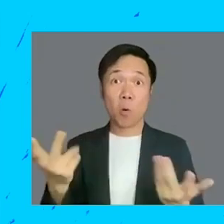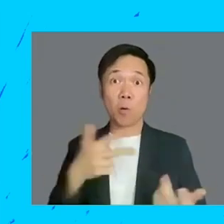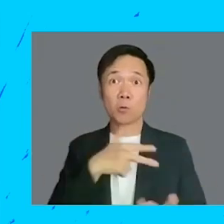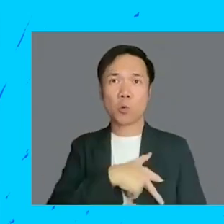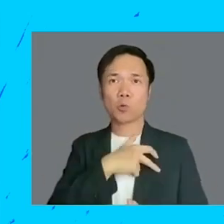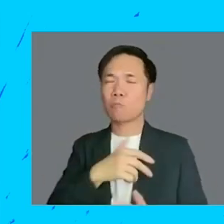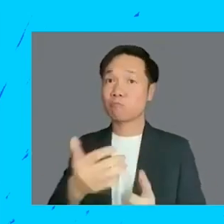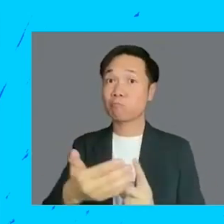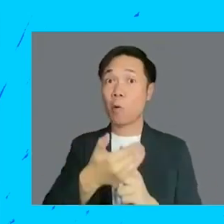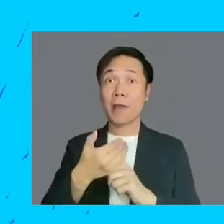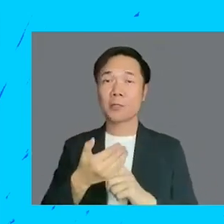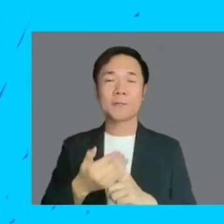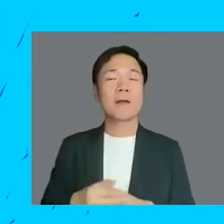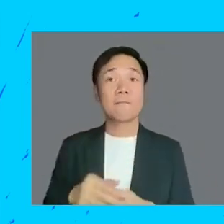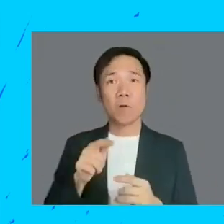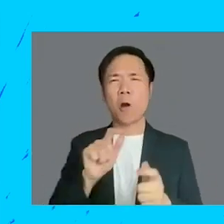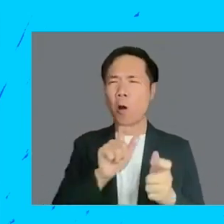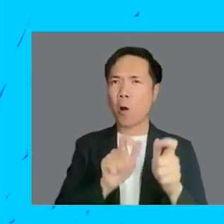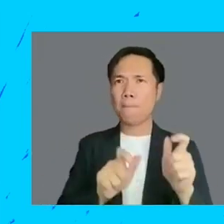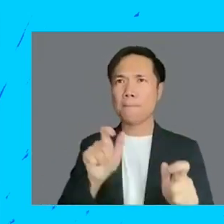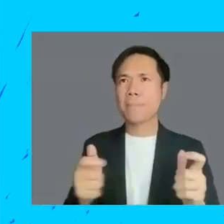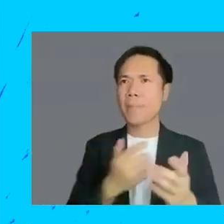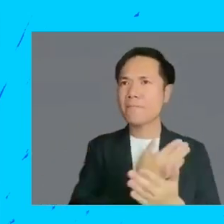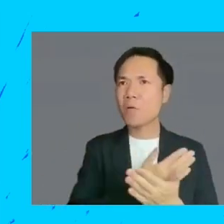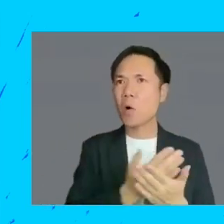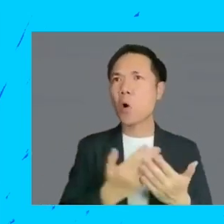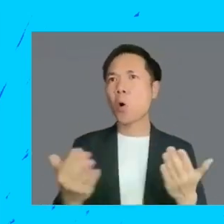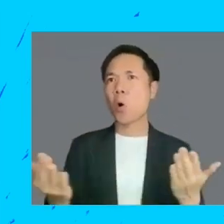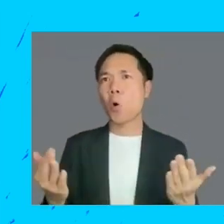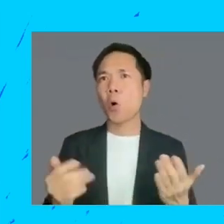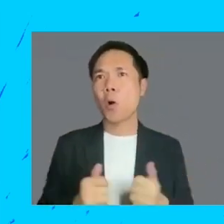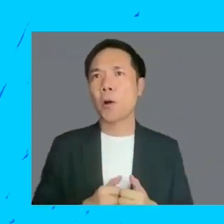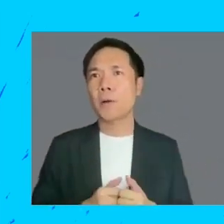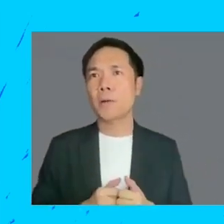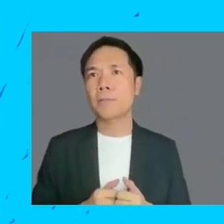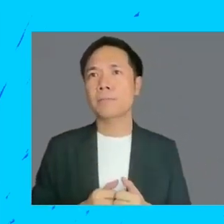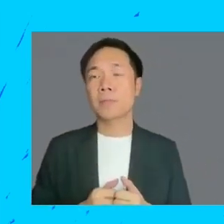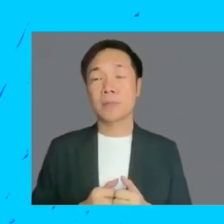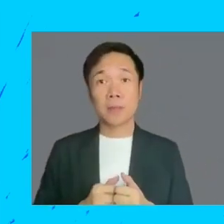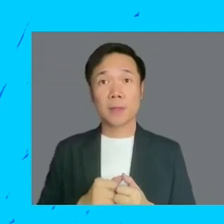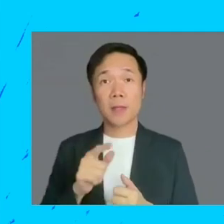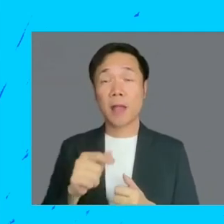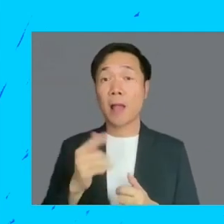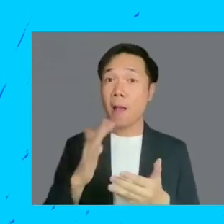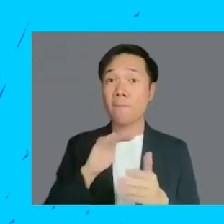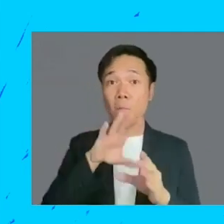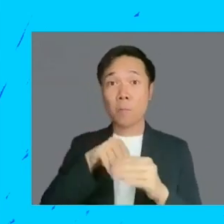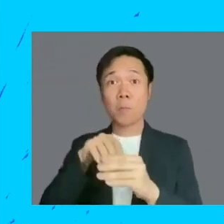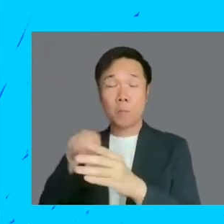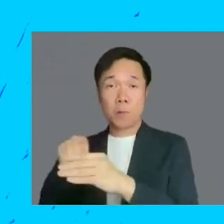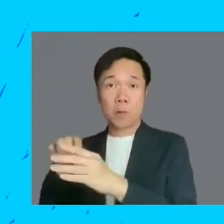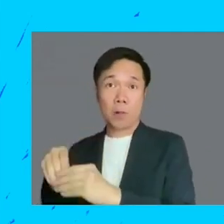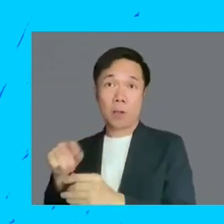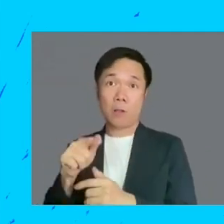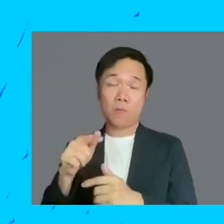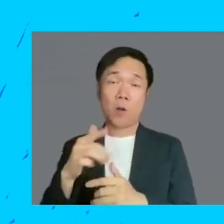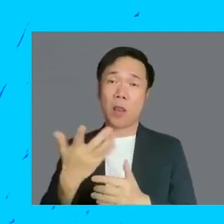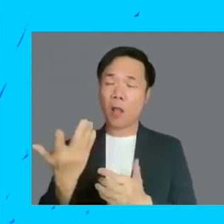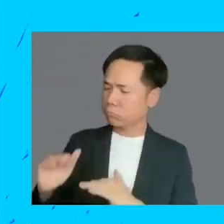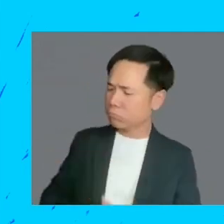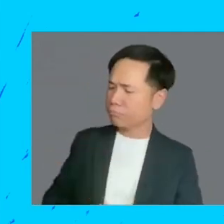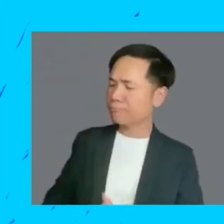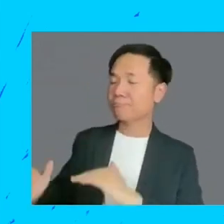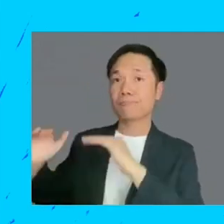or protecting all people against poverty, vulnerability, and social exclusion throughout their life cycle, with a